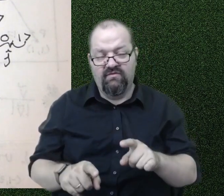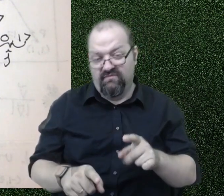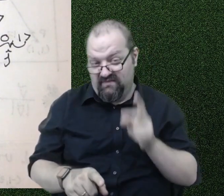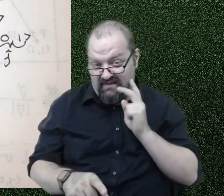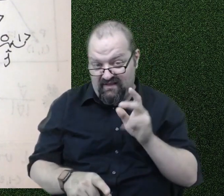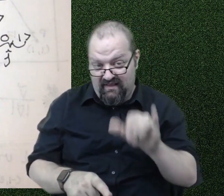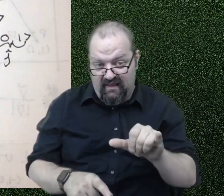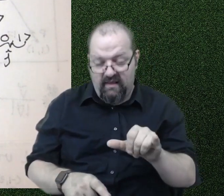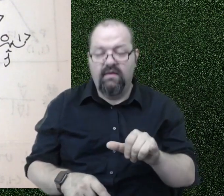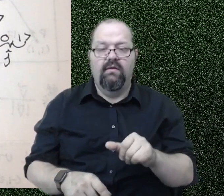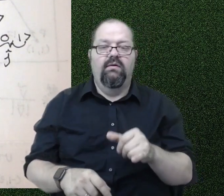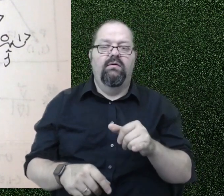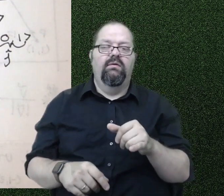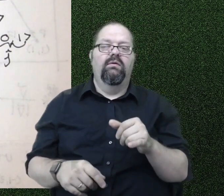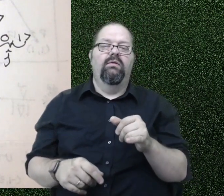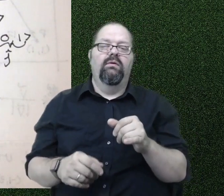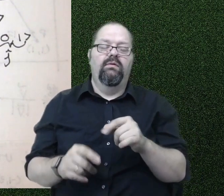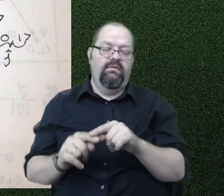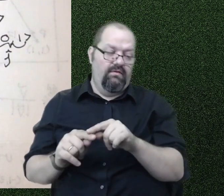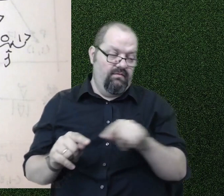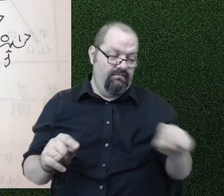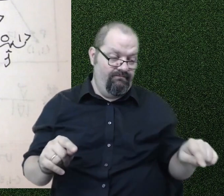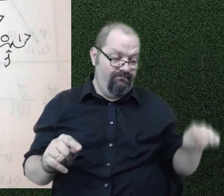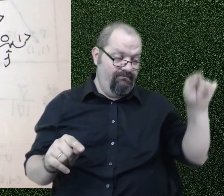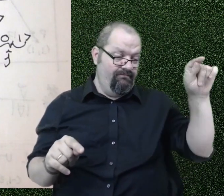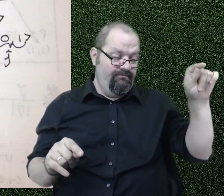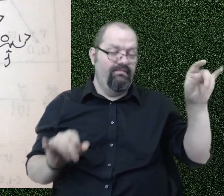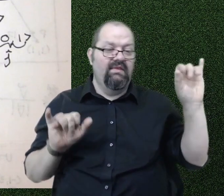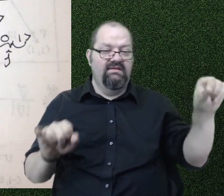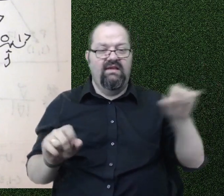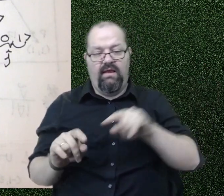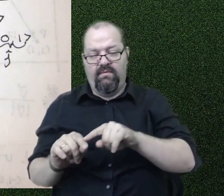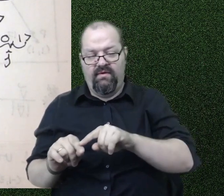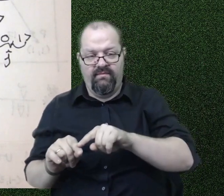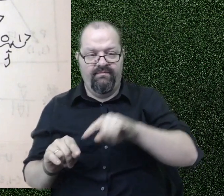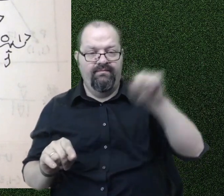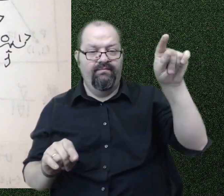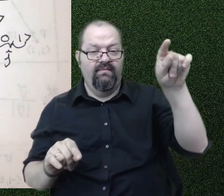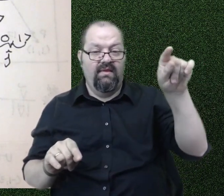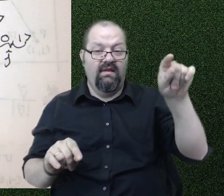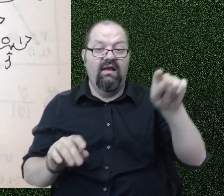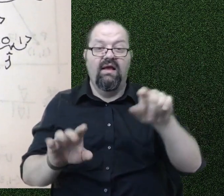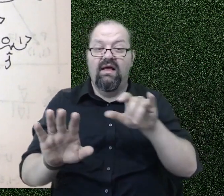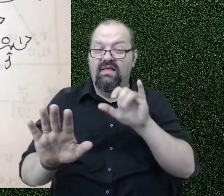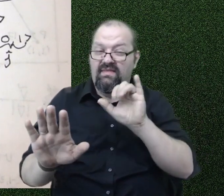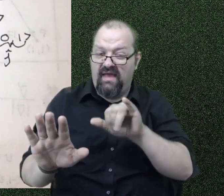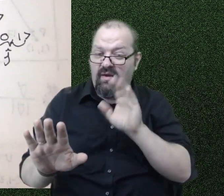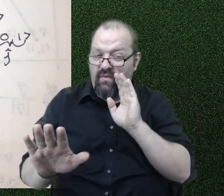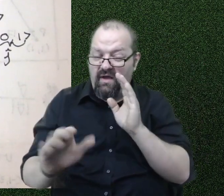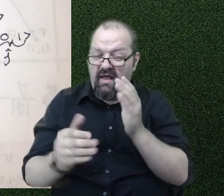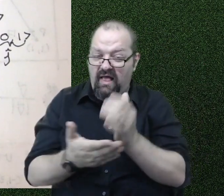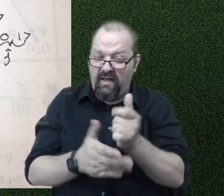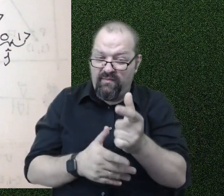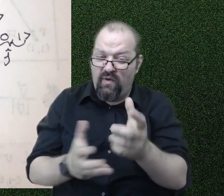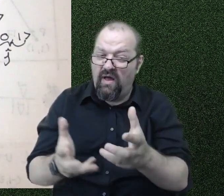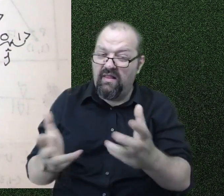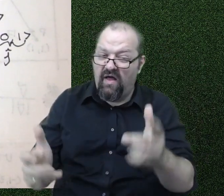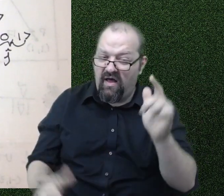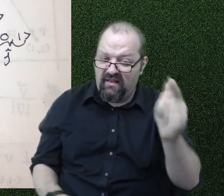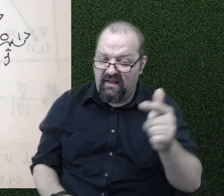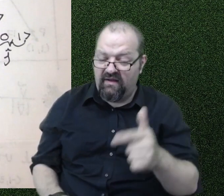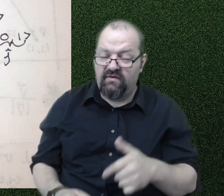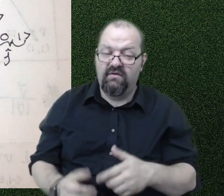If I go from here to here and then here to here, it's the same as going from there to there. Now this is going to be very convenient. I often want to split my vectors